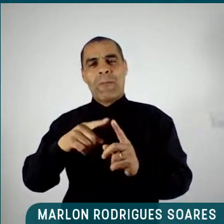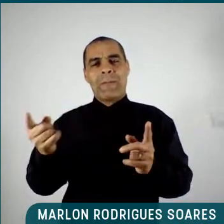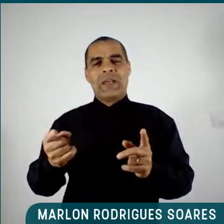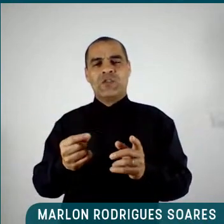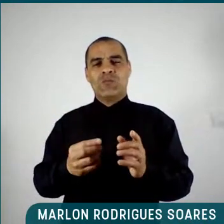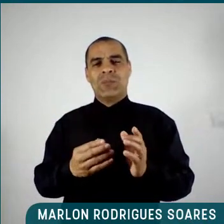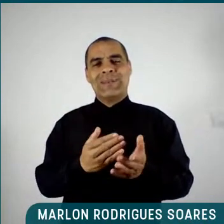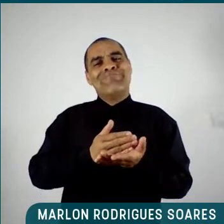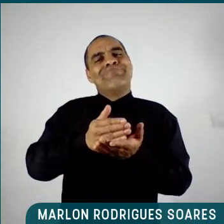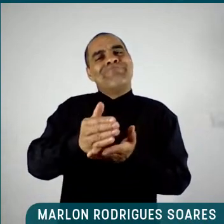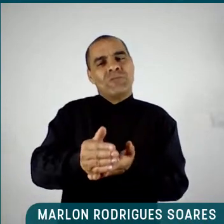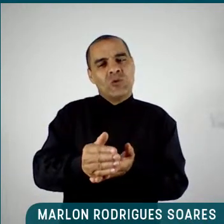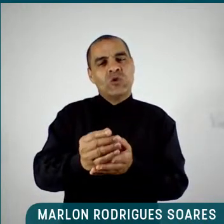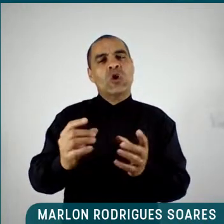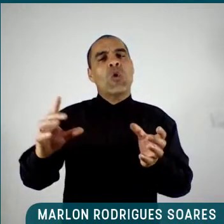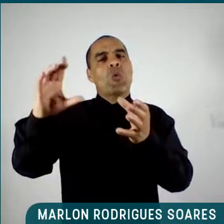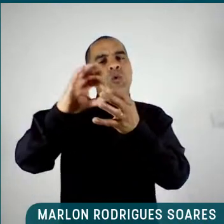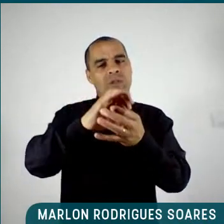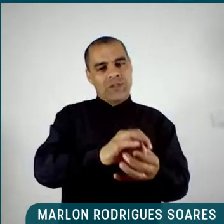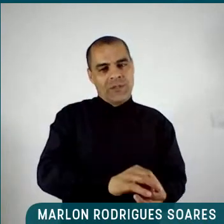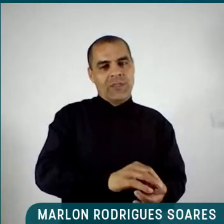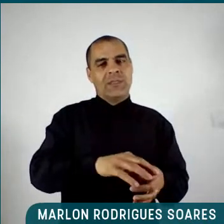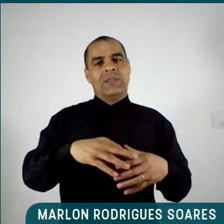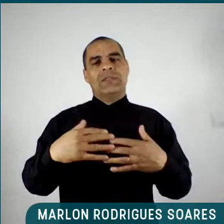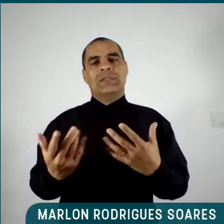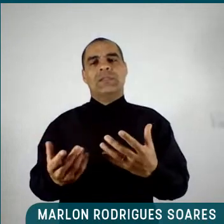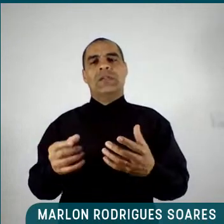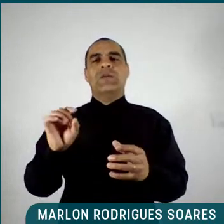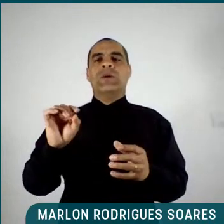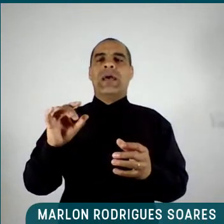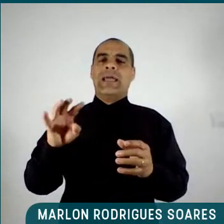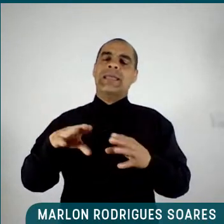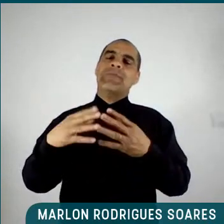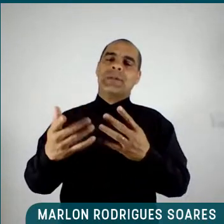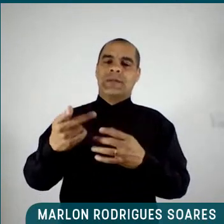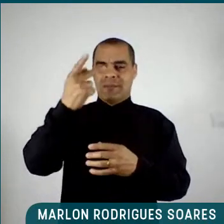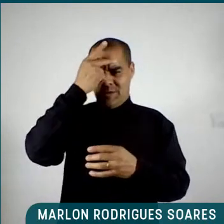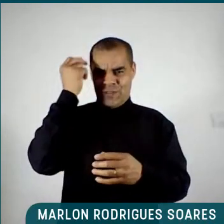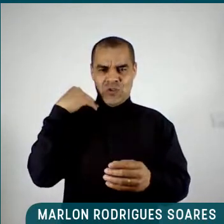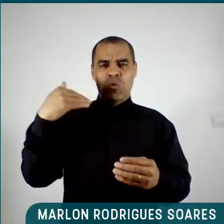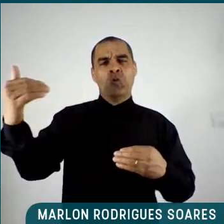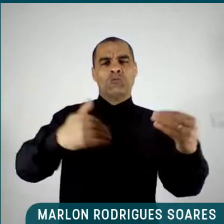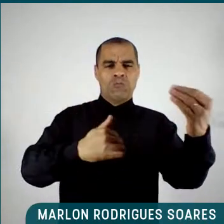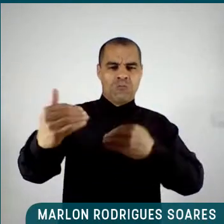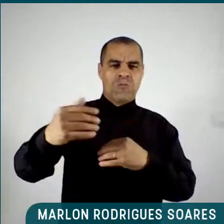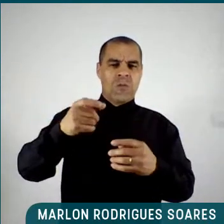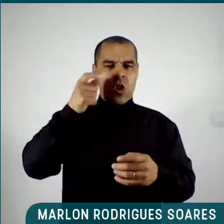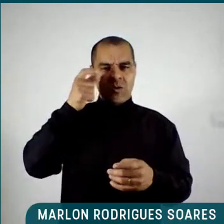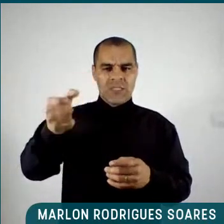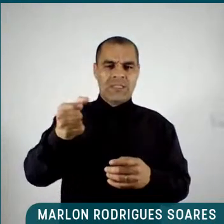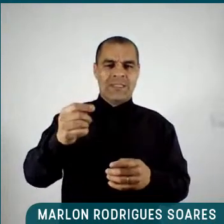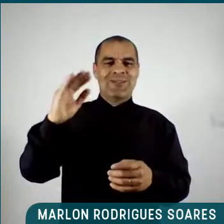want to understand, uh, we want to understand more the context